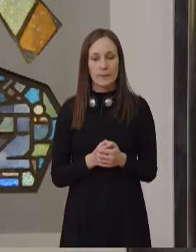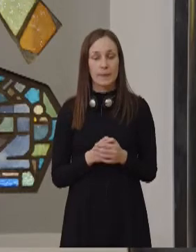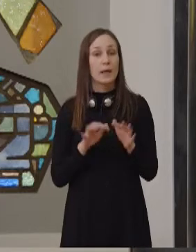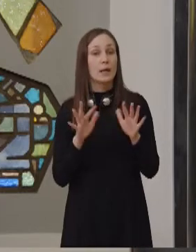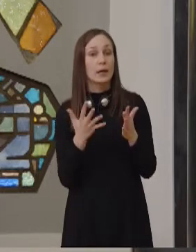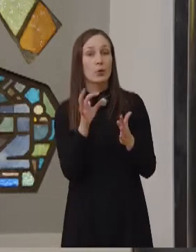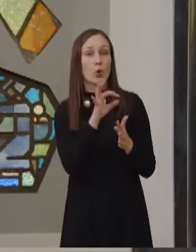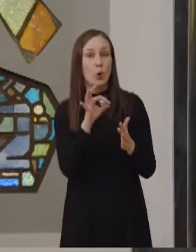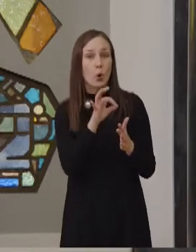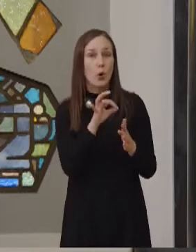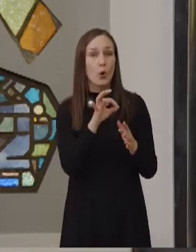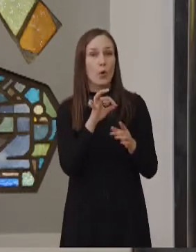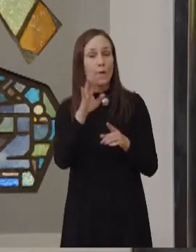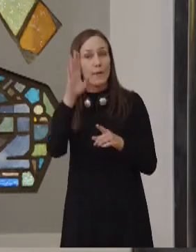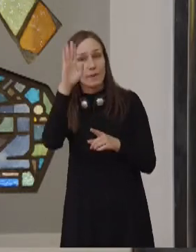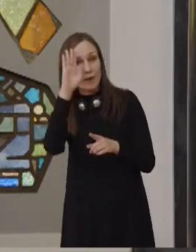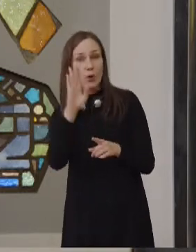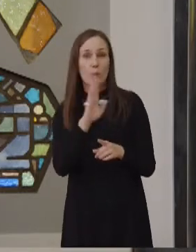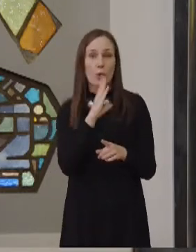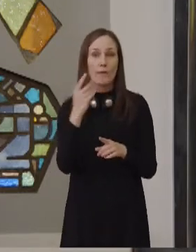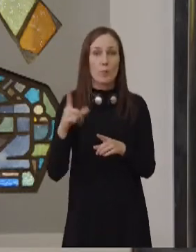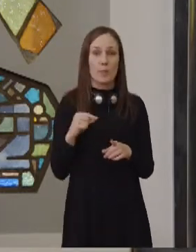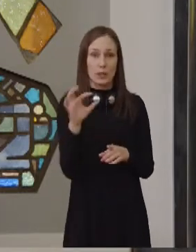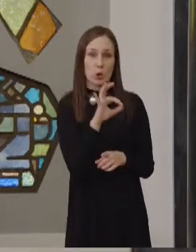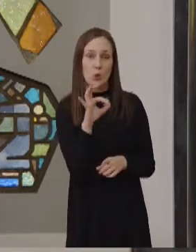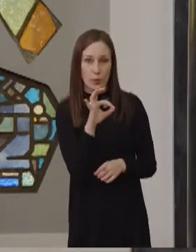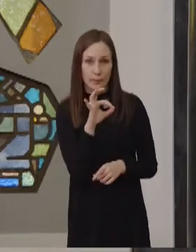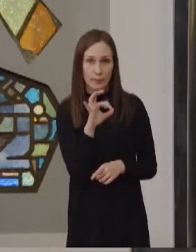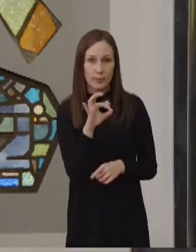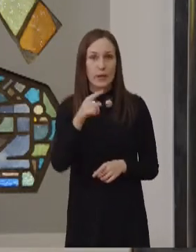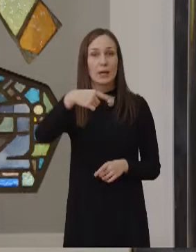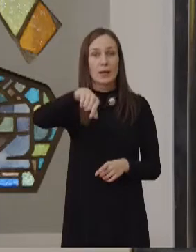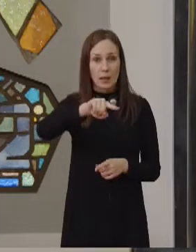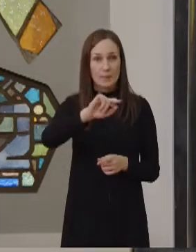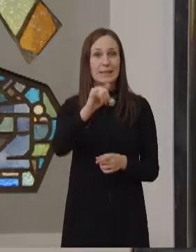When we speak about partnership of different sexes,